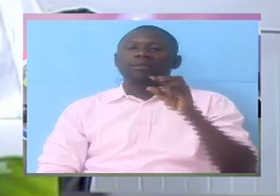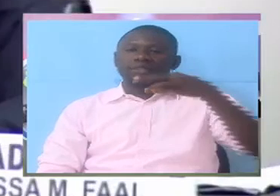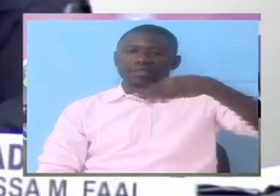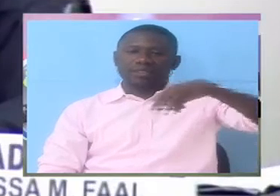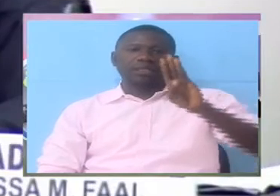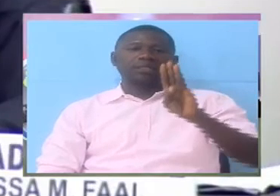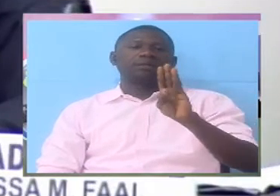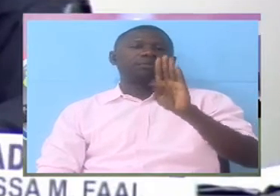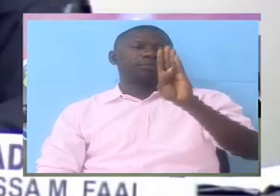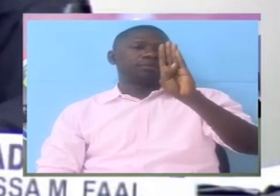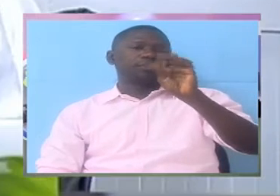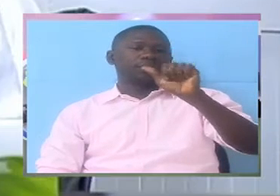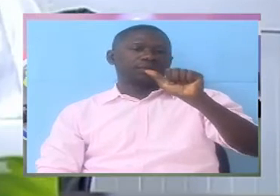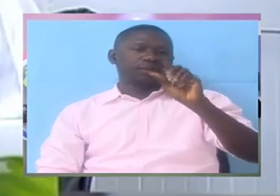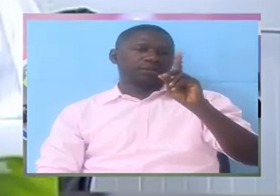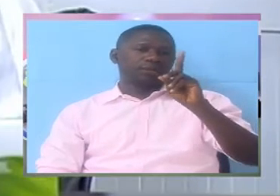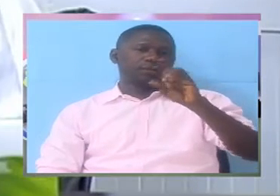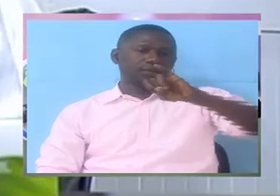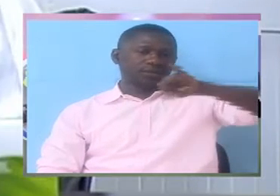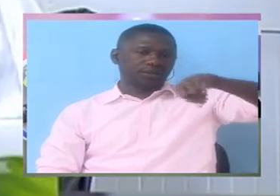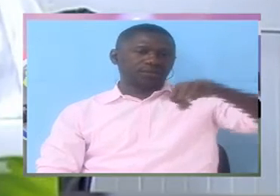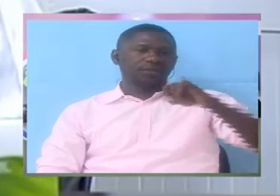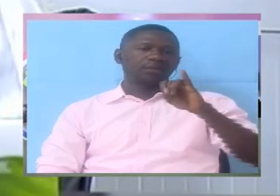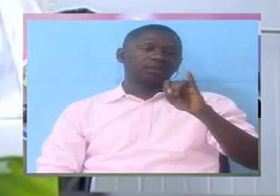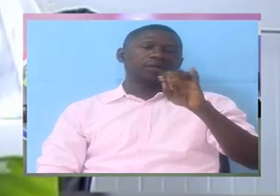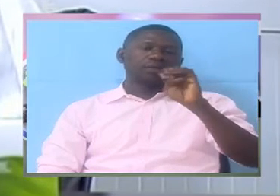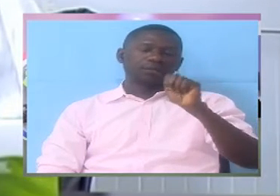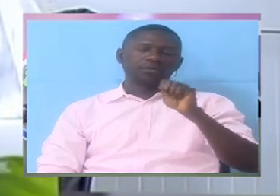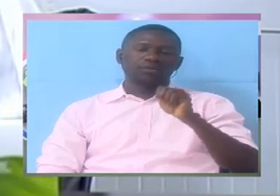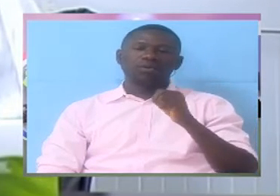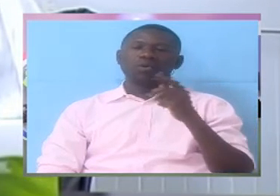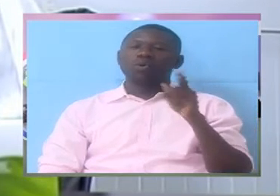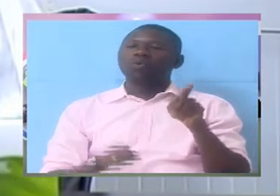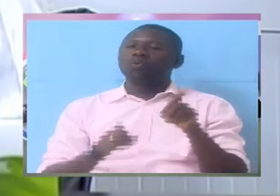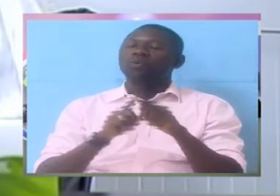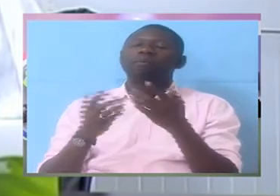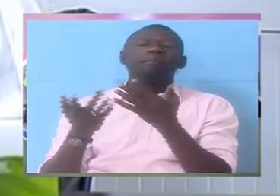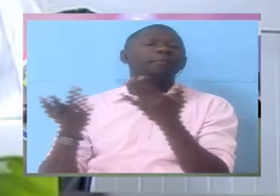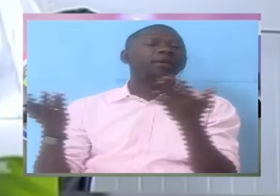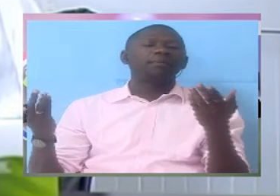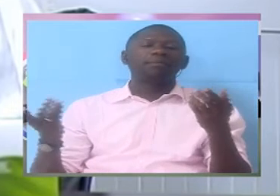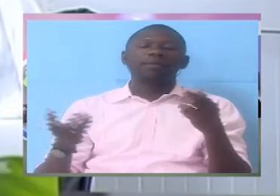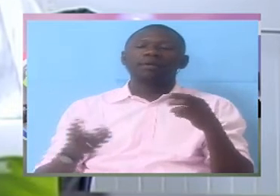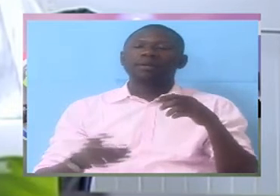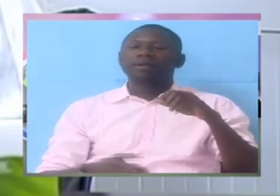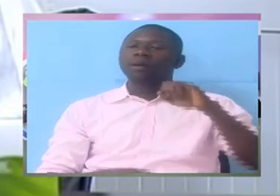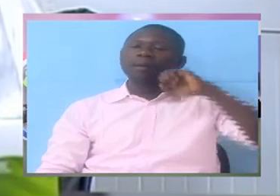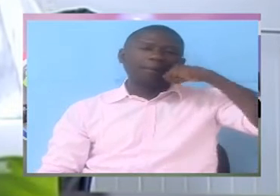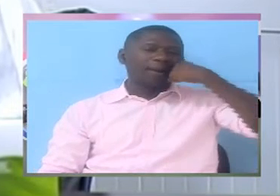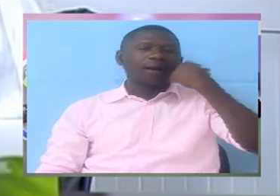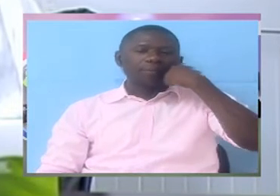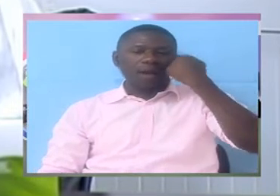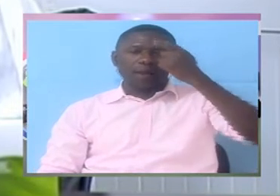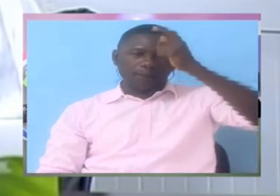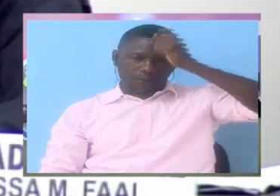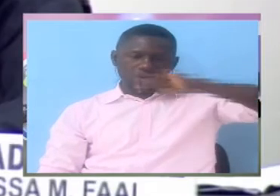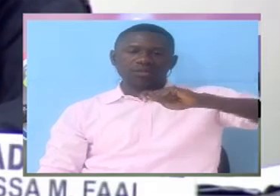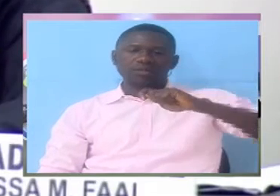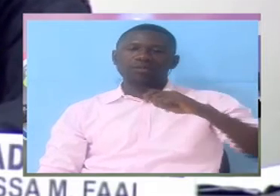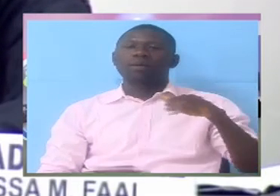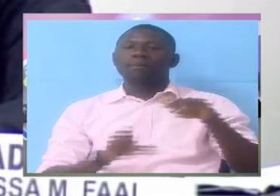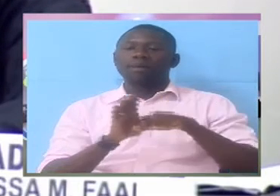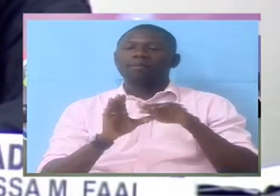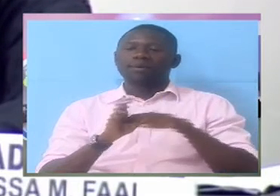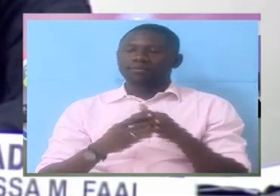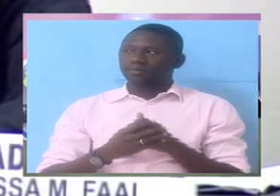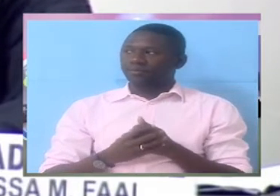Baji. With so many paramilitary officers. Anim paramilitary police ulumo jama. Mr. Witness, you